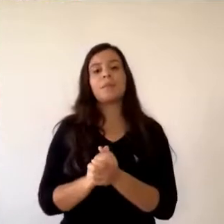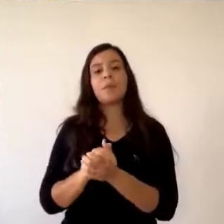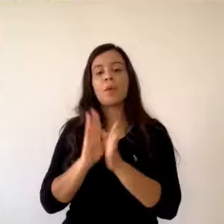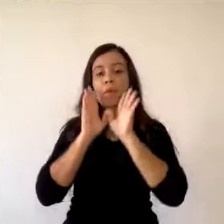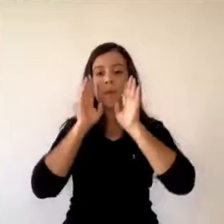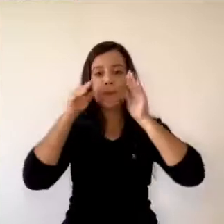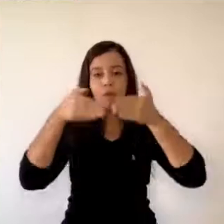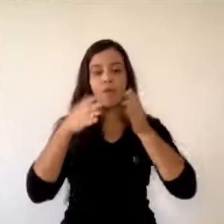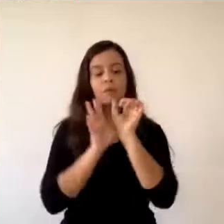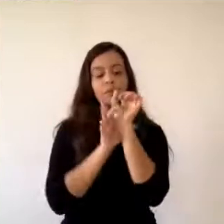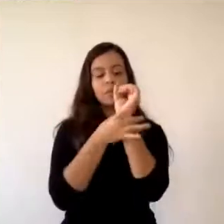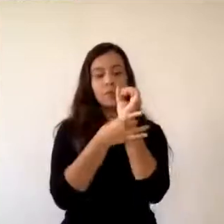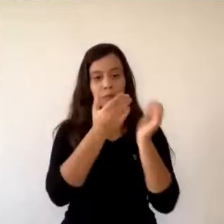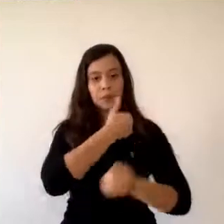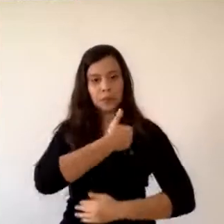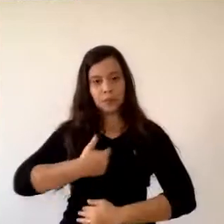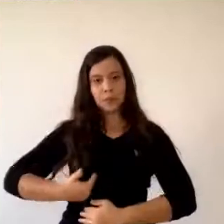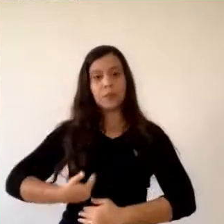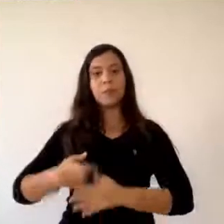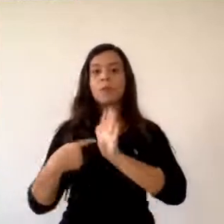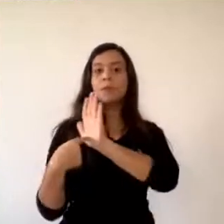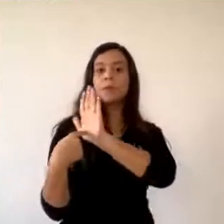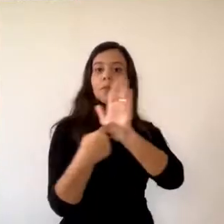with their harassers.